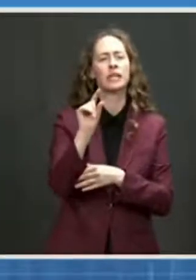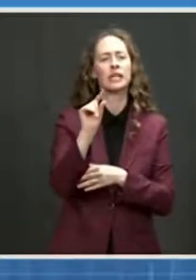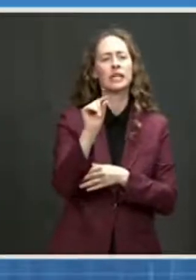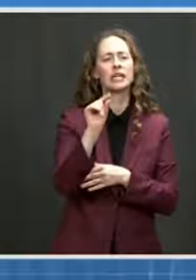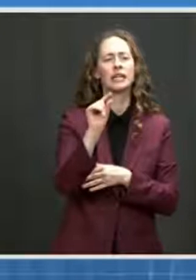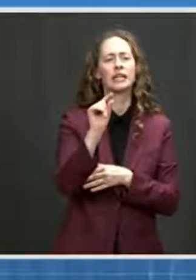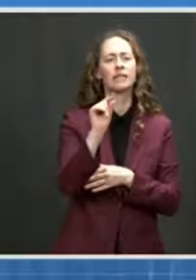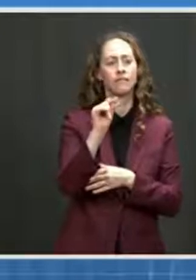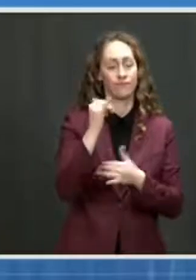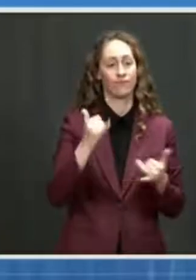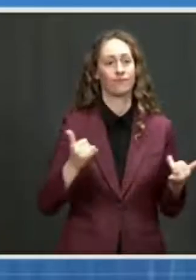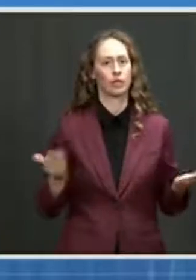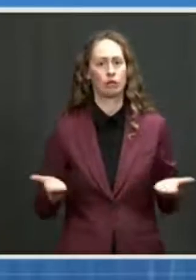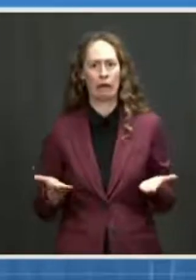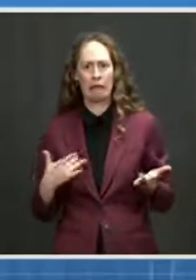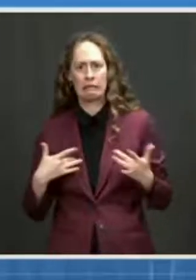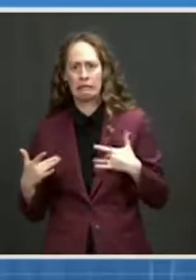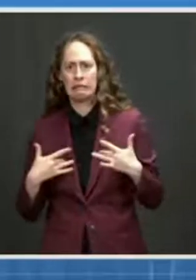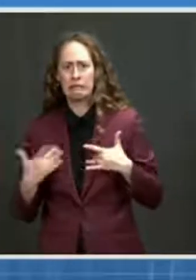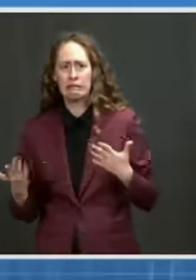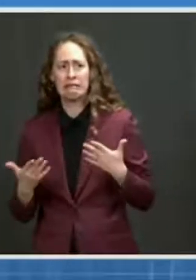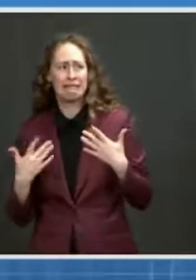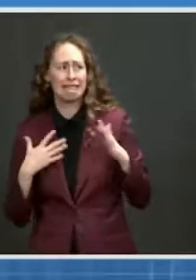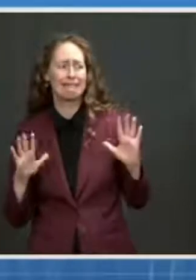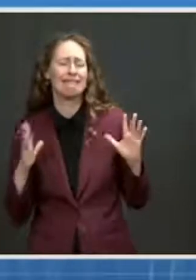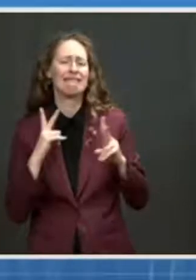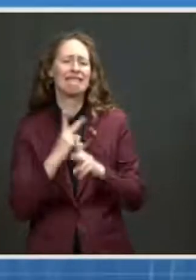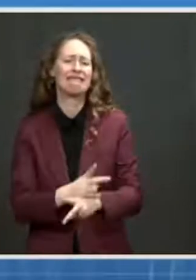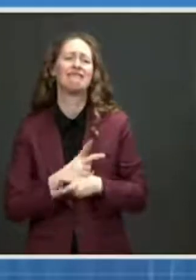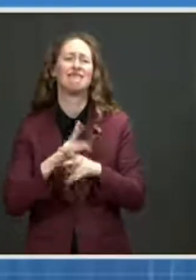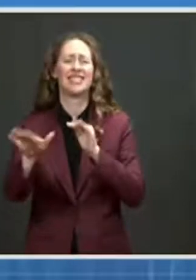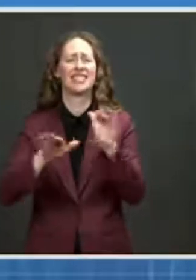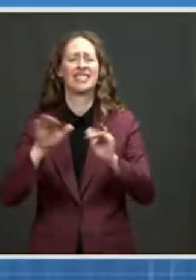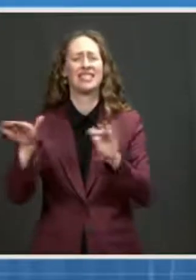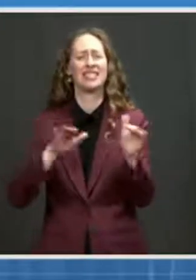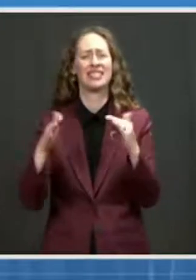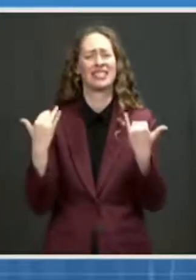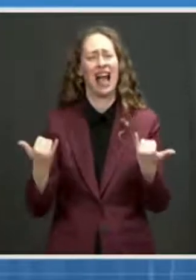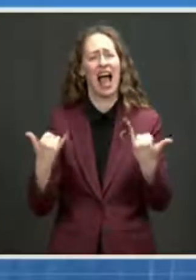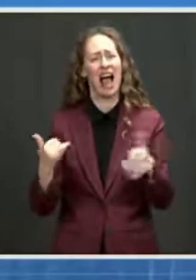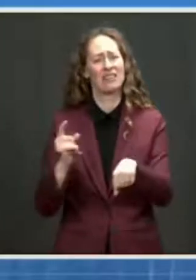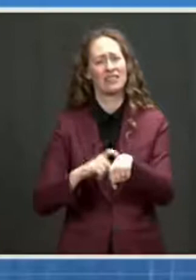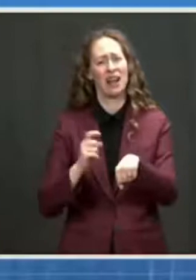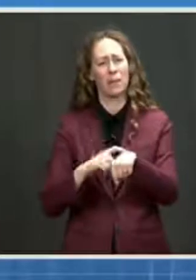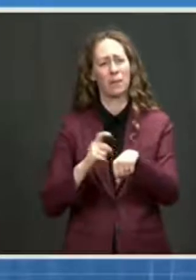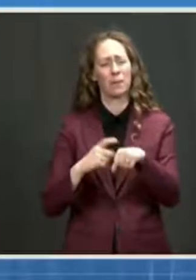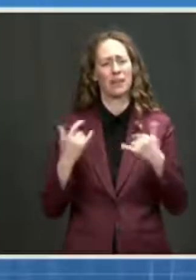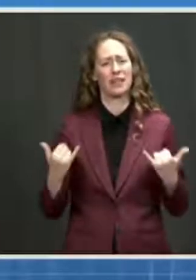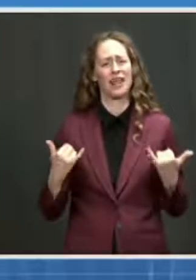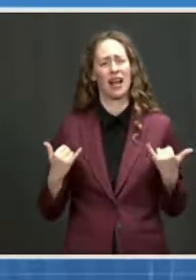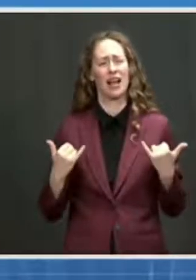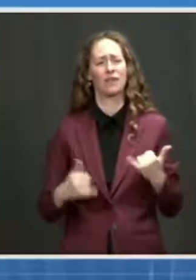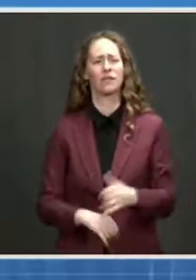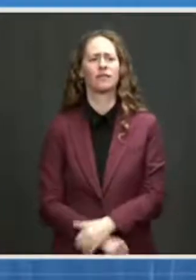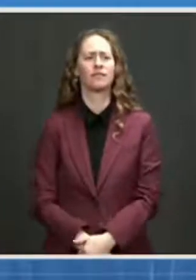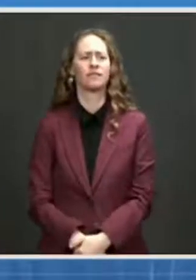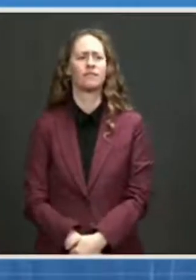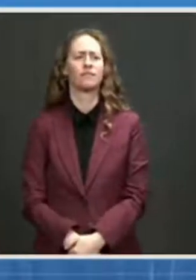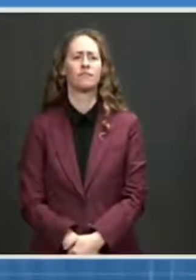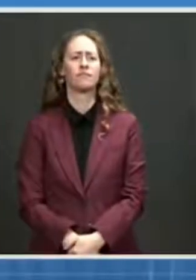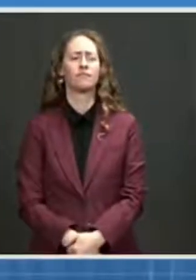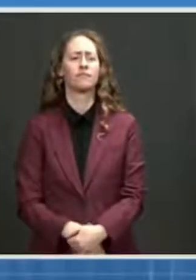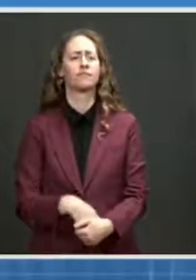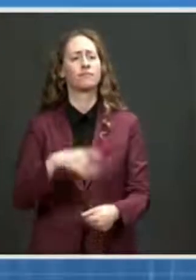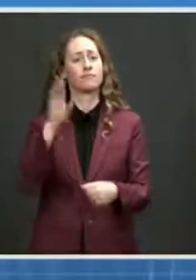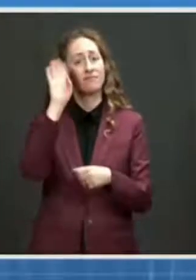about making sure they get vaccinated. And as I mentioned before, there's poor protection after a single